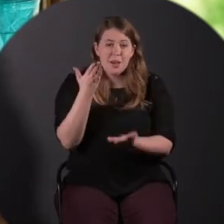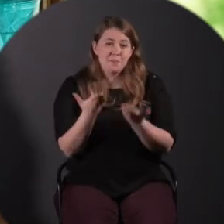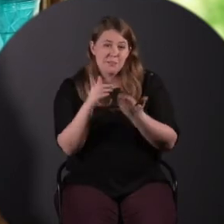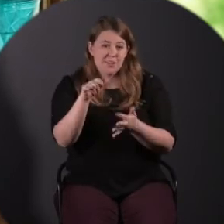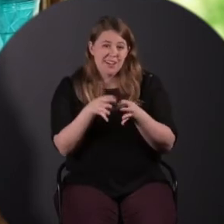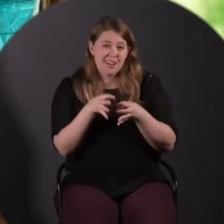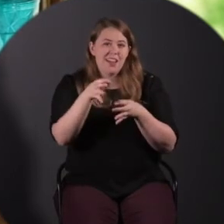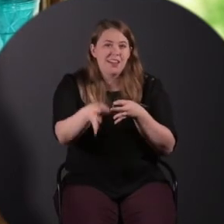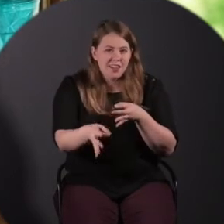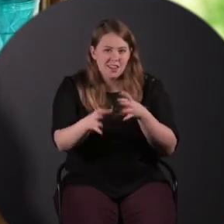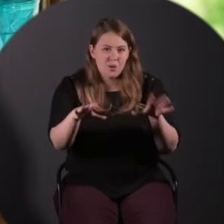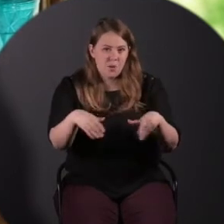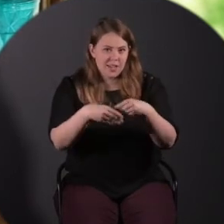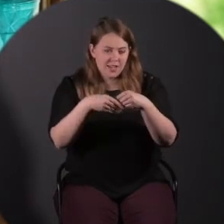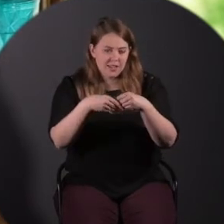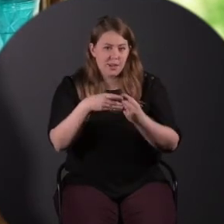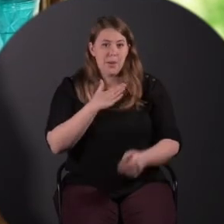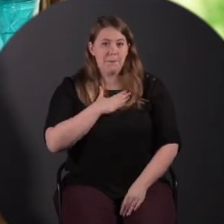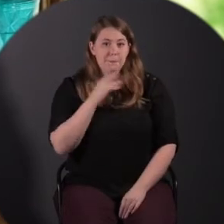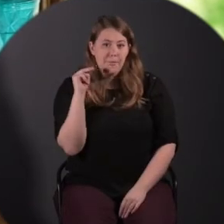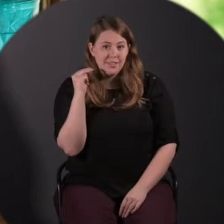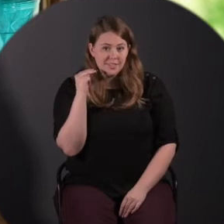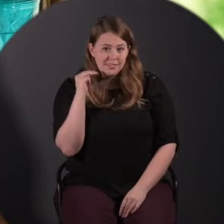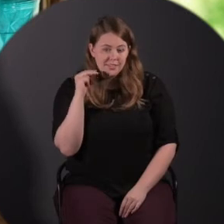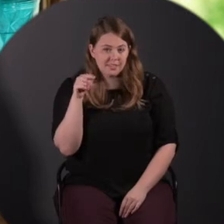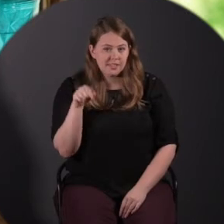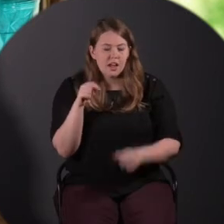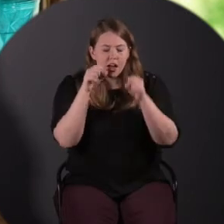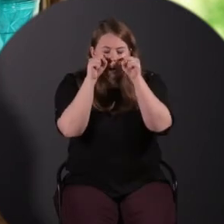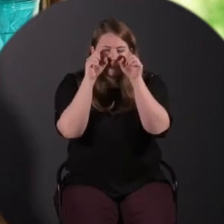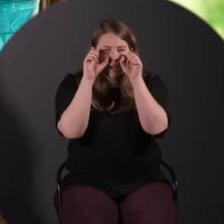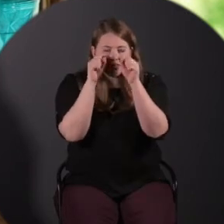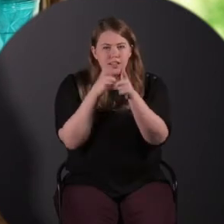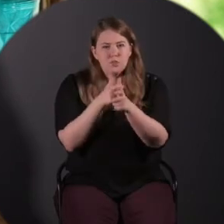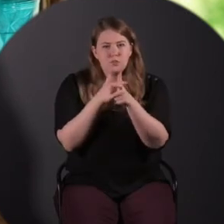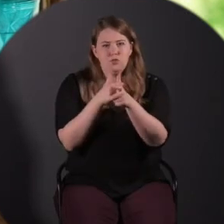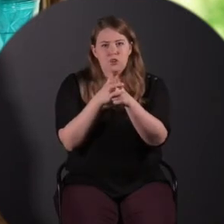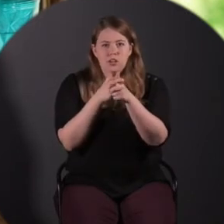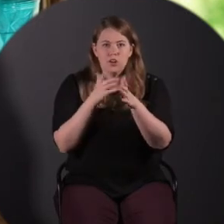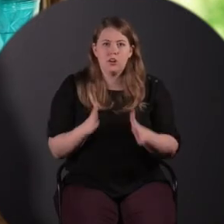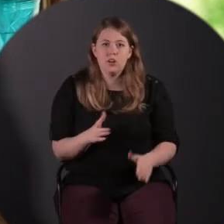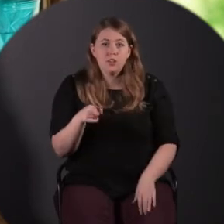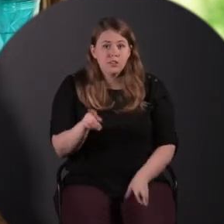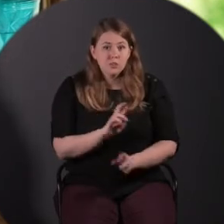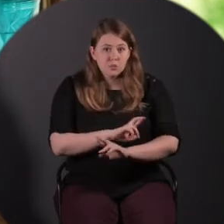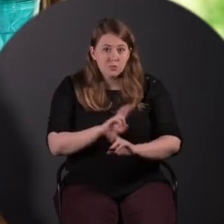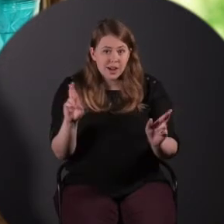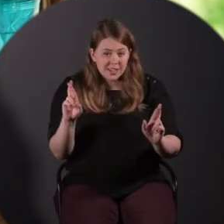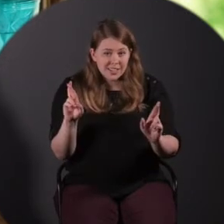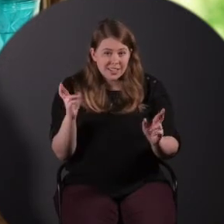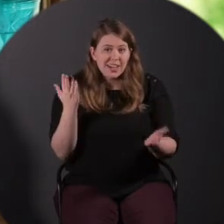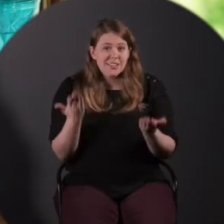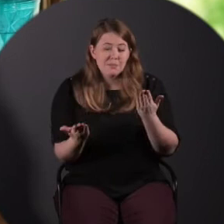wedding. I have a niece who's an amazing cross-country runner. And she was positioned to place